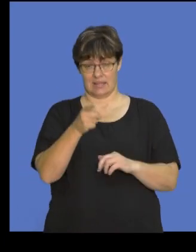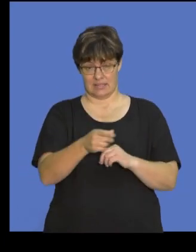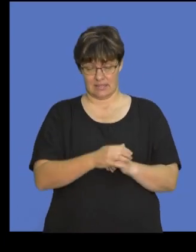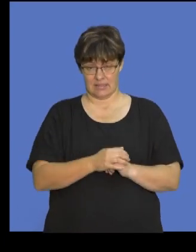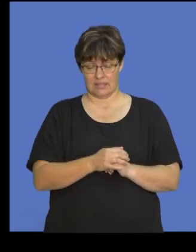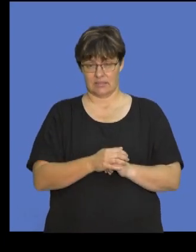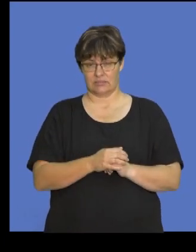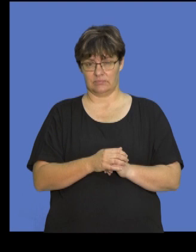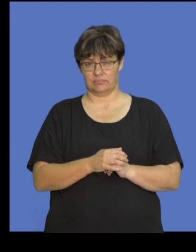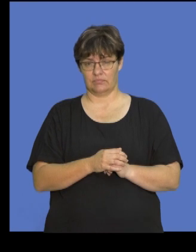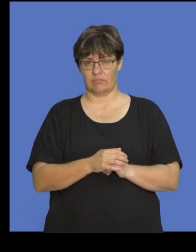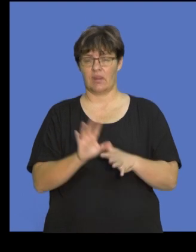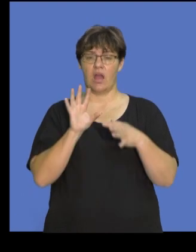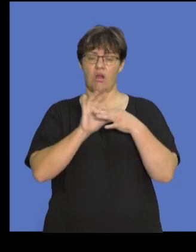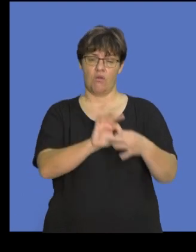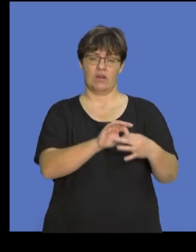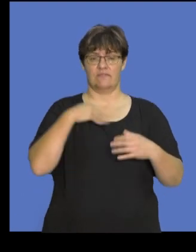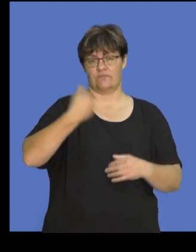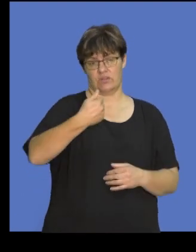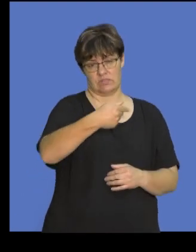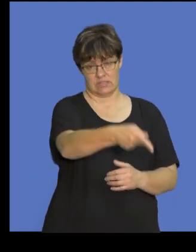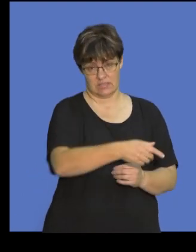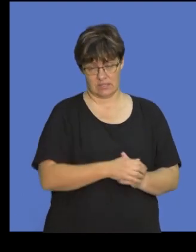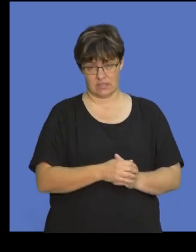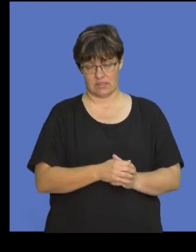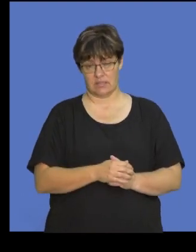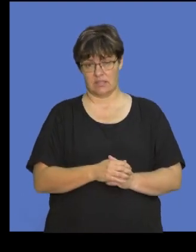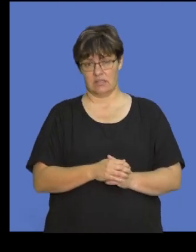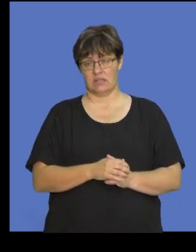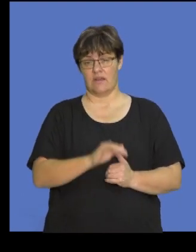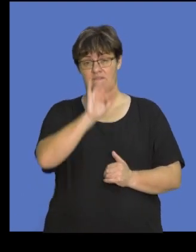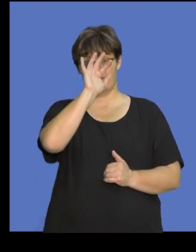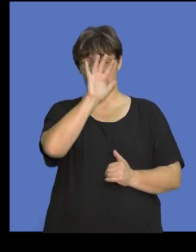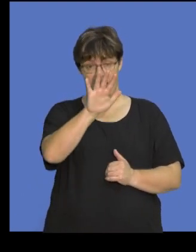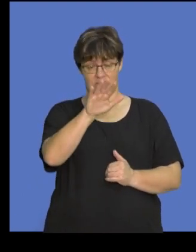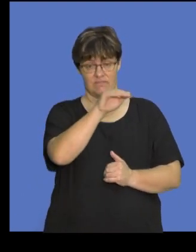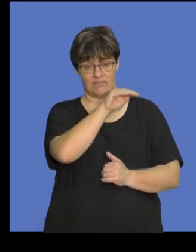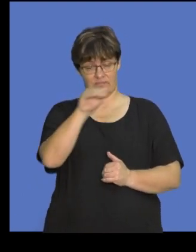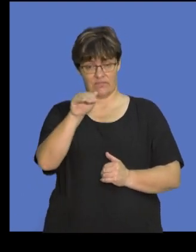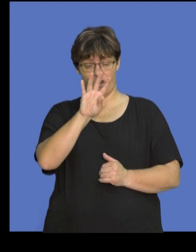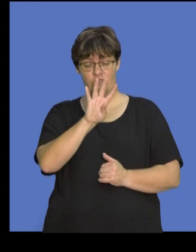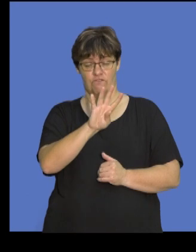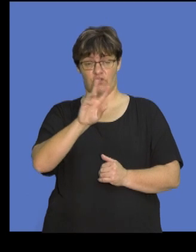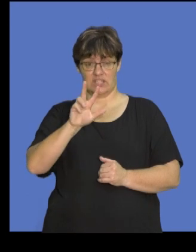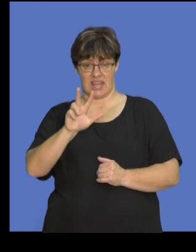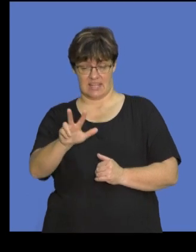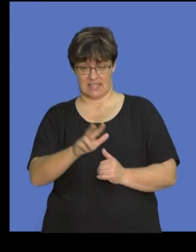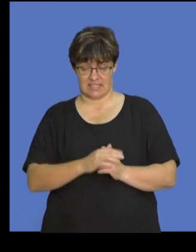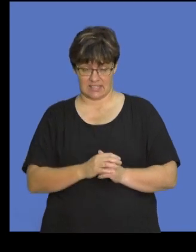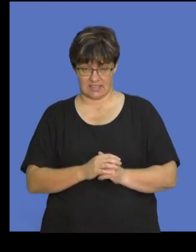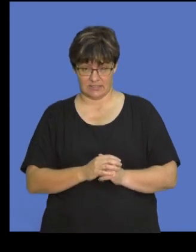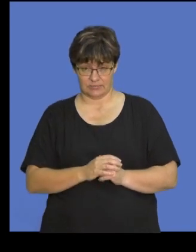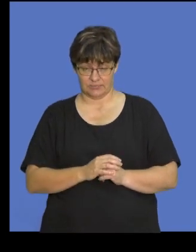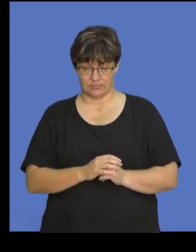use the calculator to work out the relative frequency. I'm going to say 5 was the number of times that it landed on